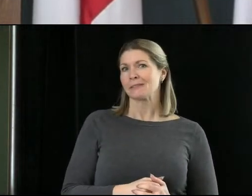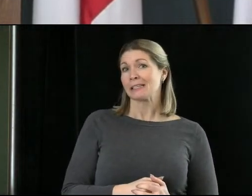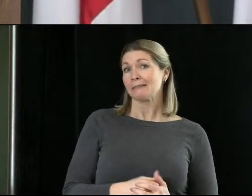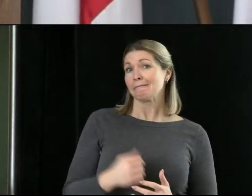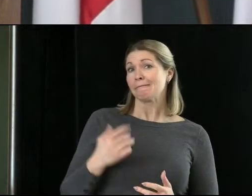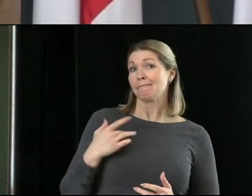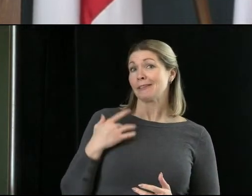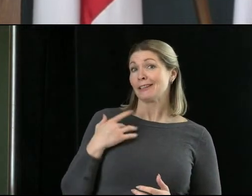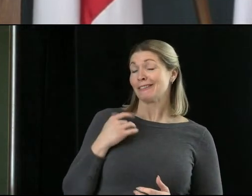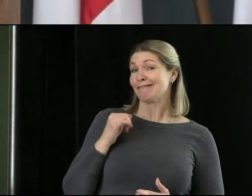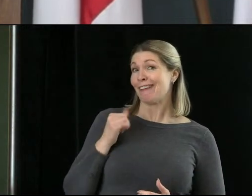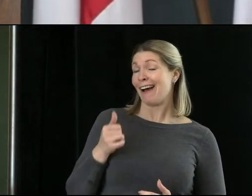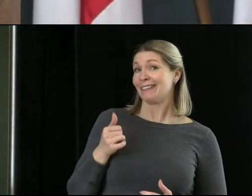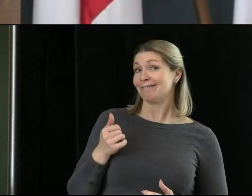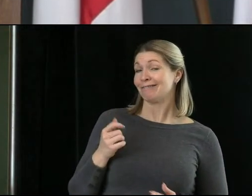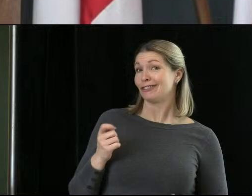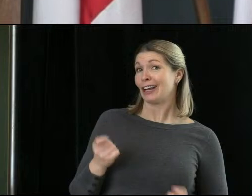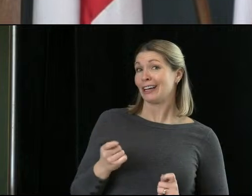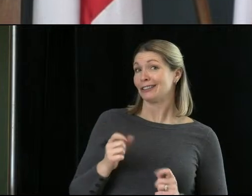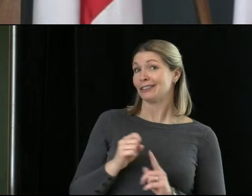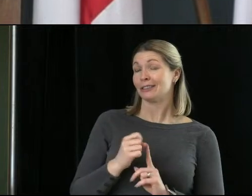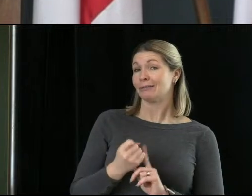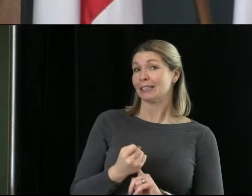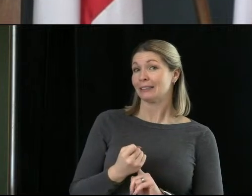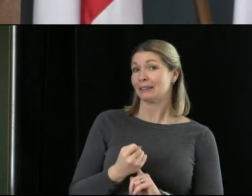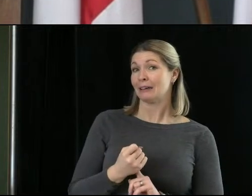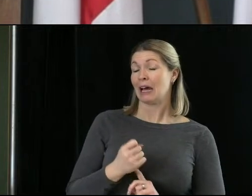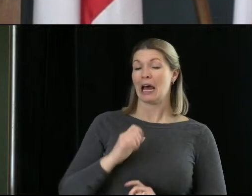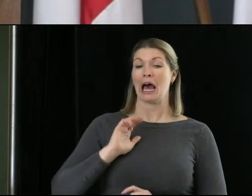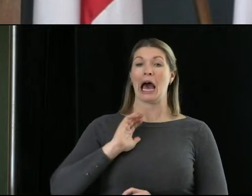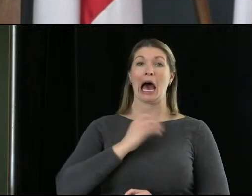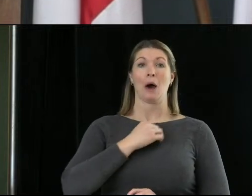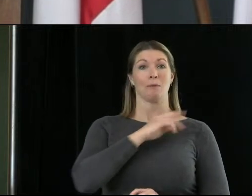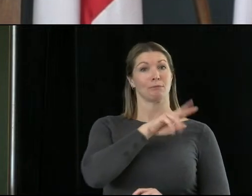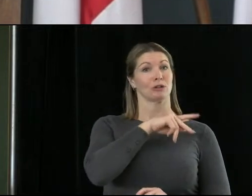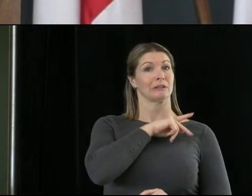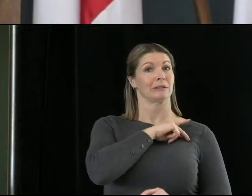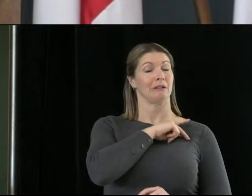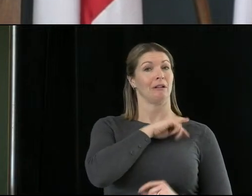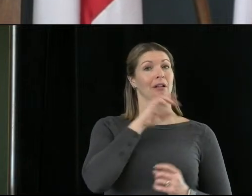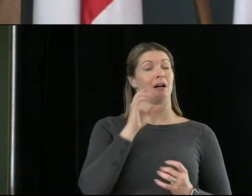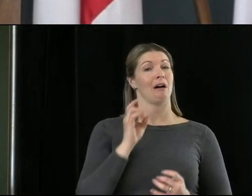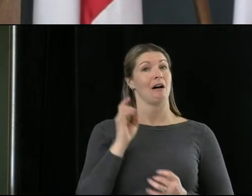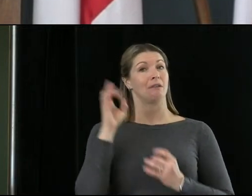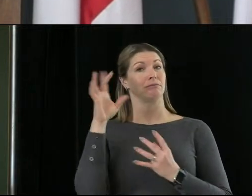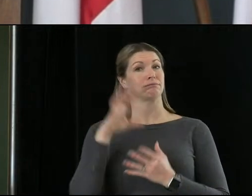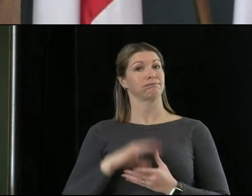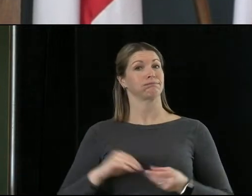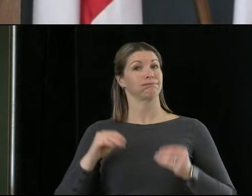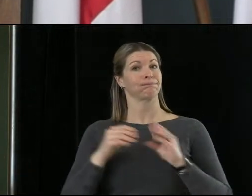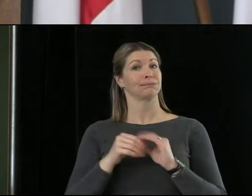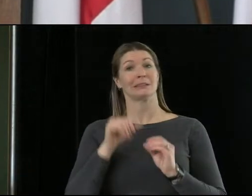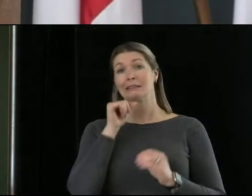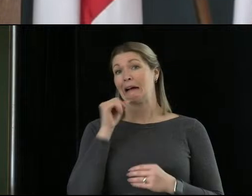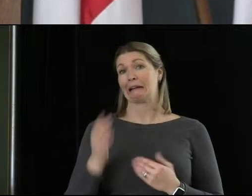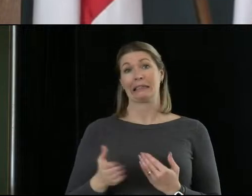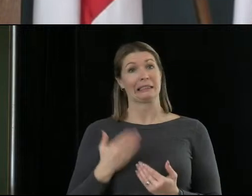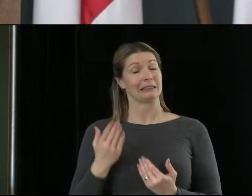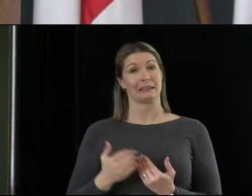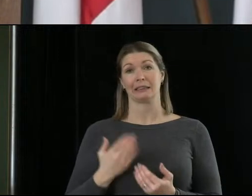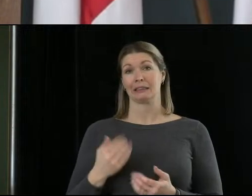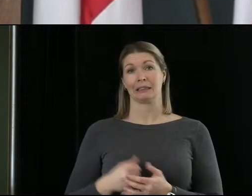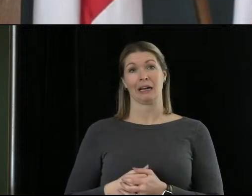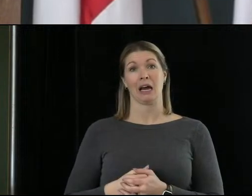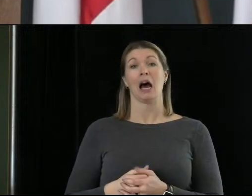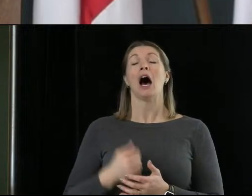own personal tragedy, believe me, it's not easy. I thought it would make a difference for the good